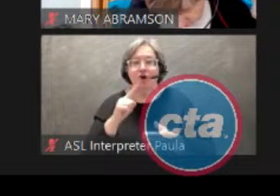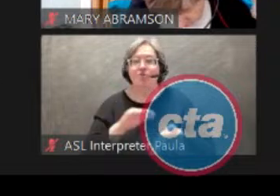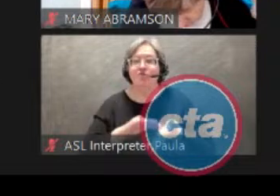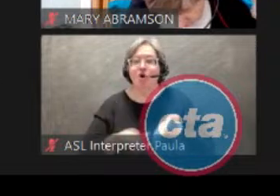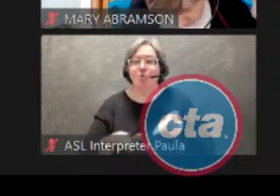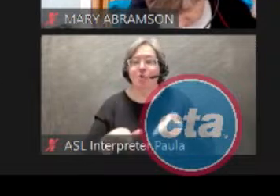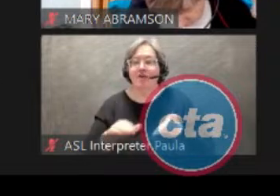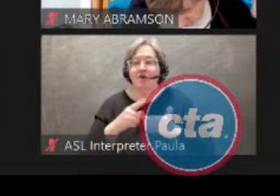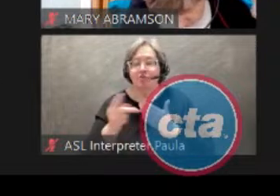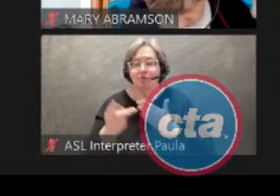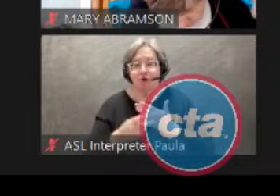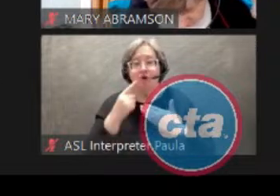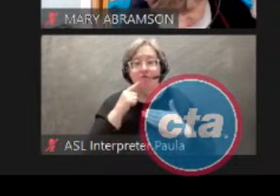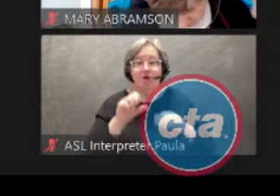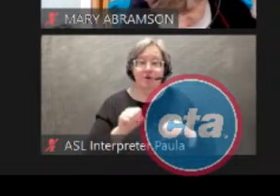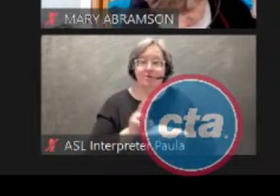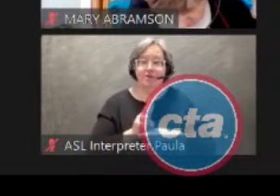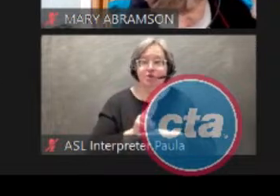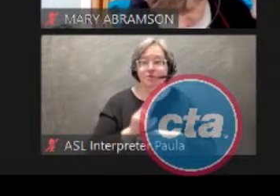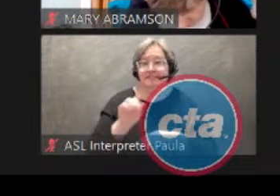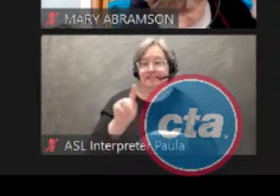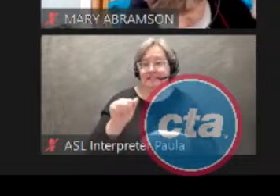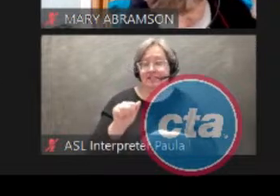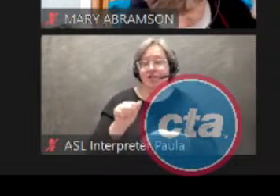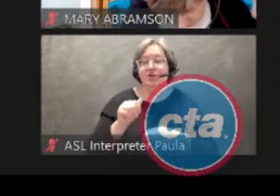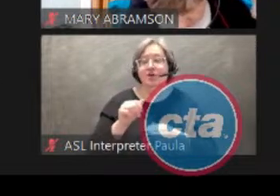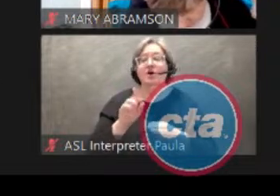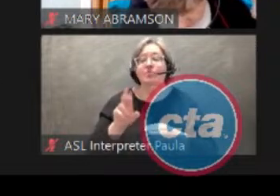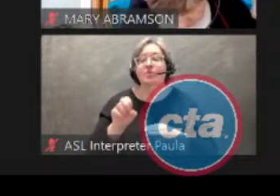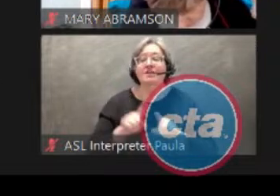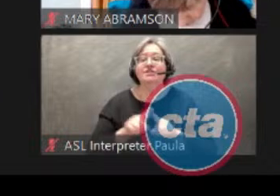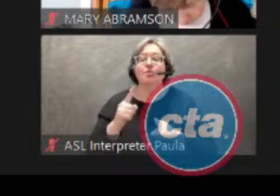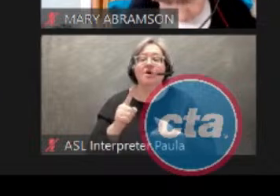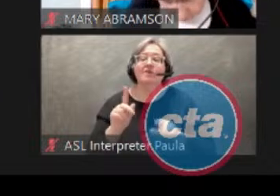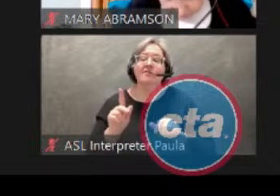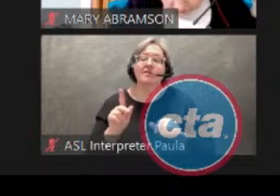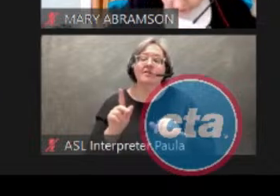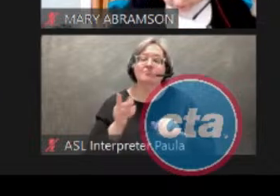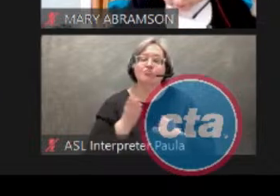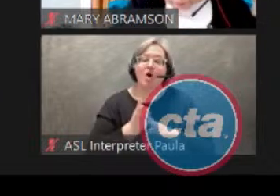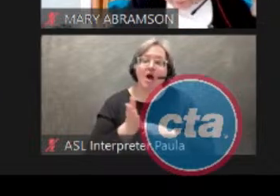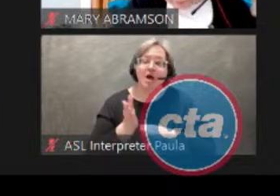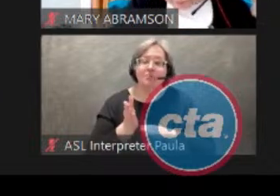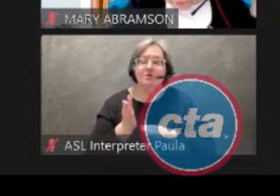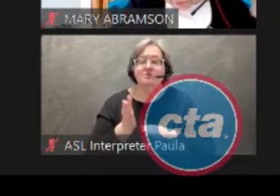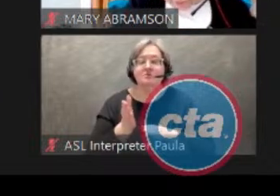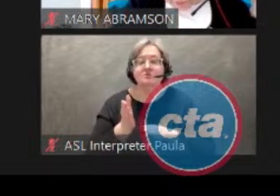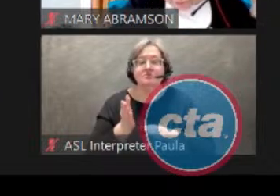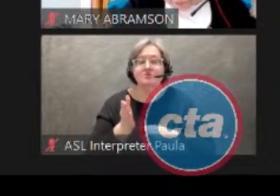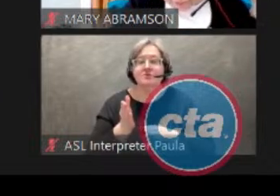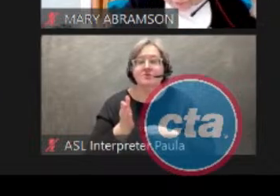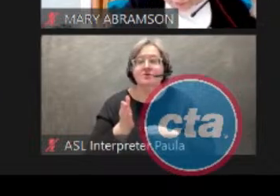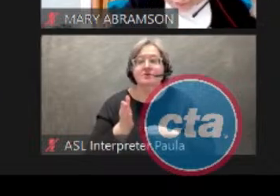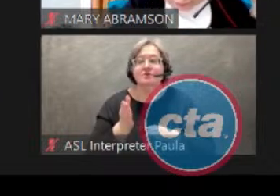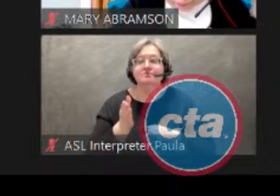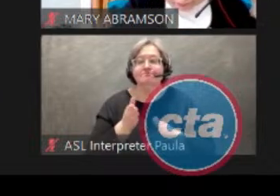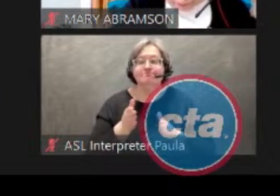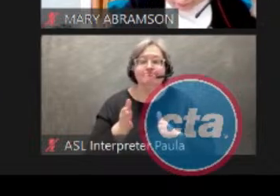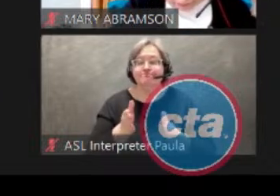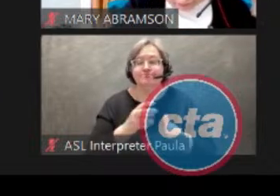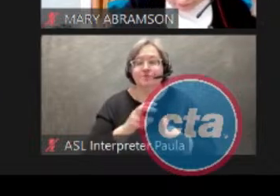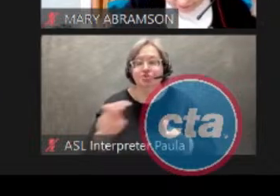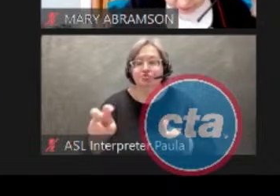program for being able to use the CTA buses as one of our primary modes of